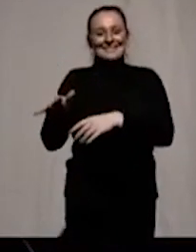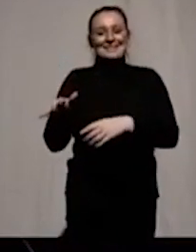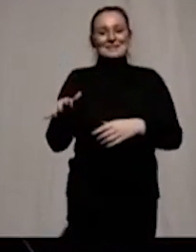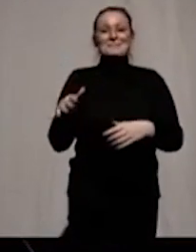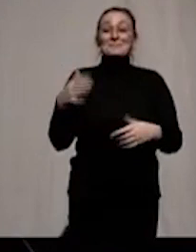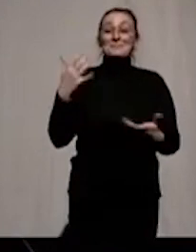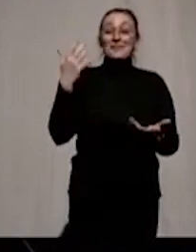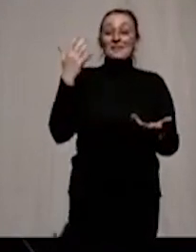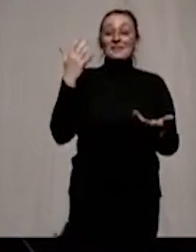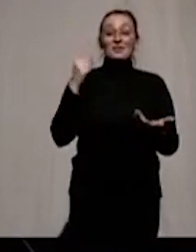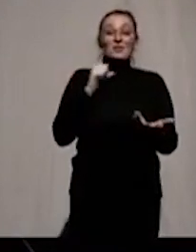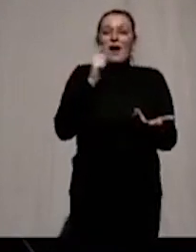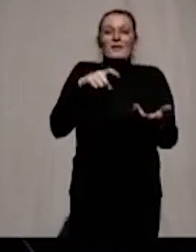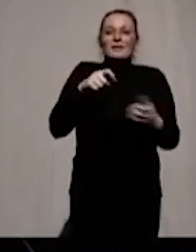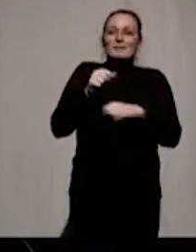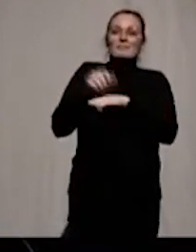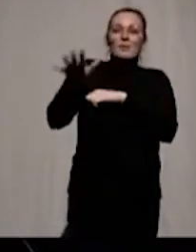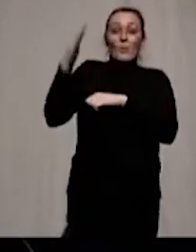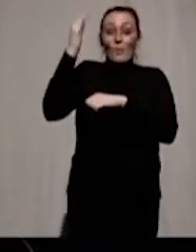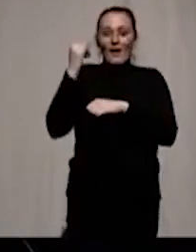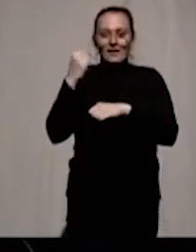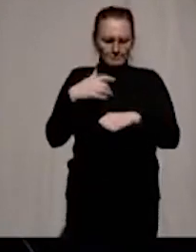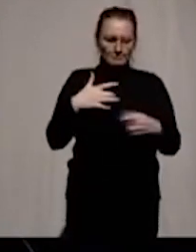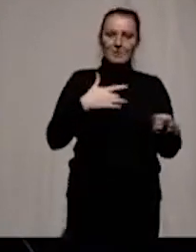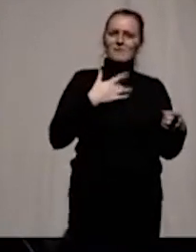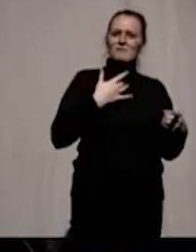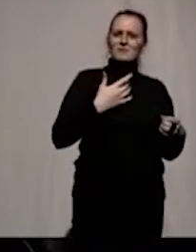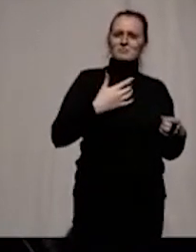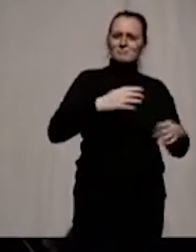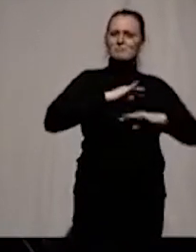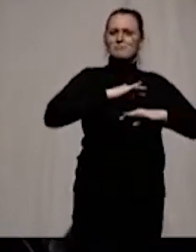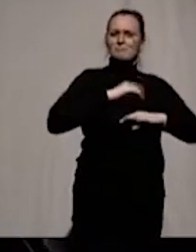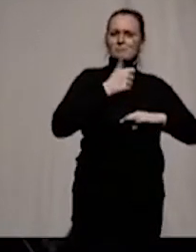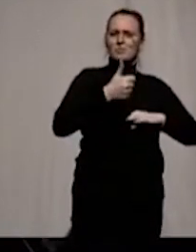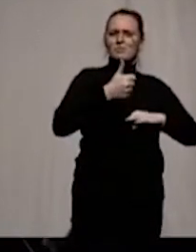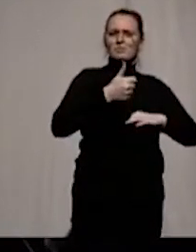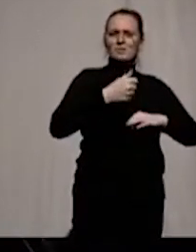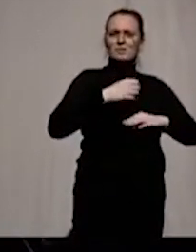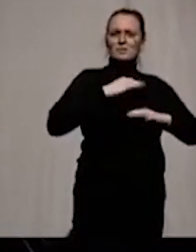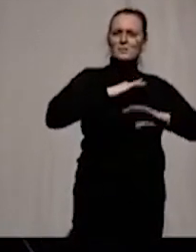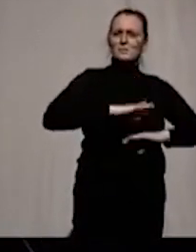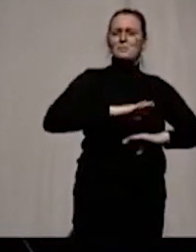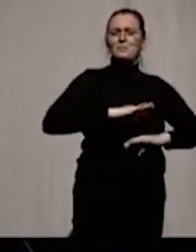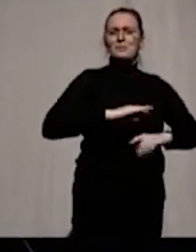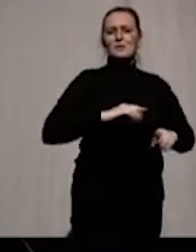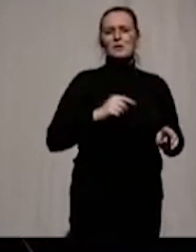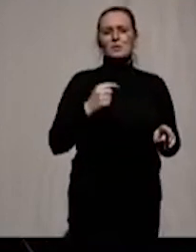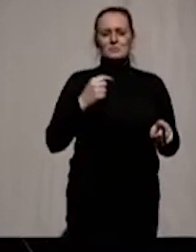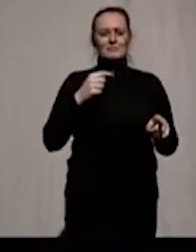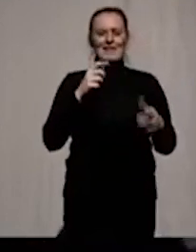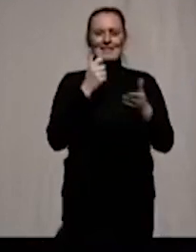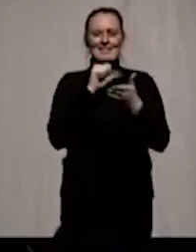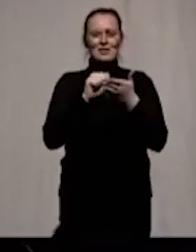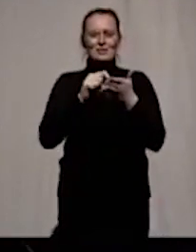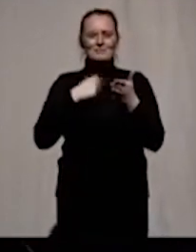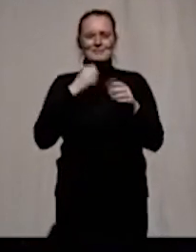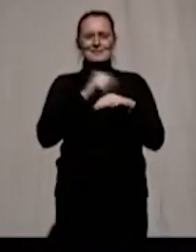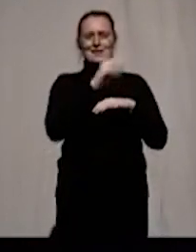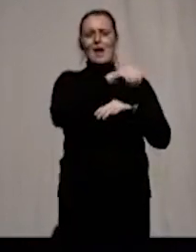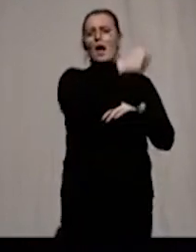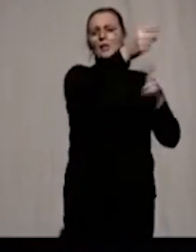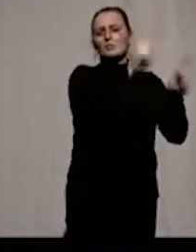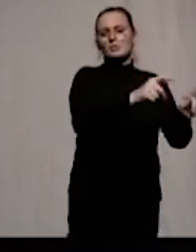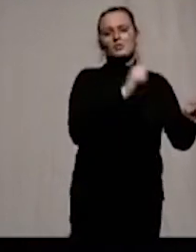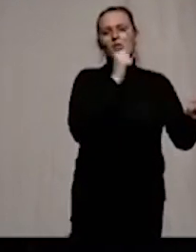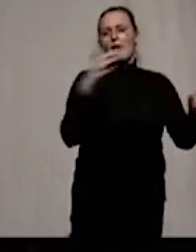right there, doing that, felt good enough. But then I was like, no, I'm still heated. So I said the letter to somebody else who wasn't involved in the situation. They didn't know these people. And I was like, I need you to